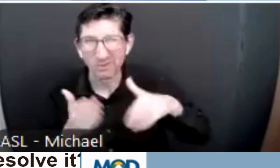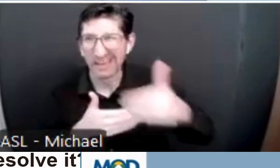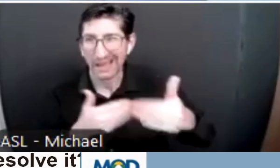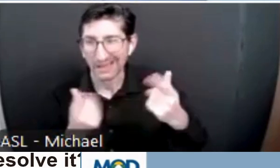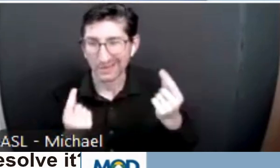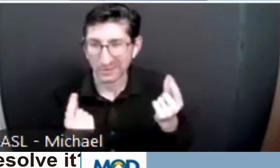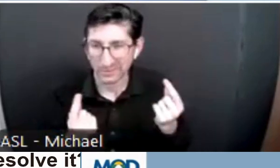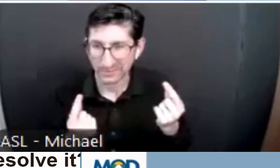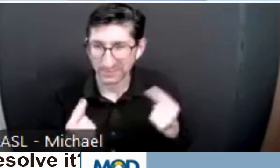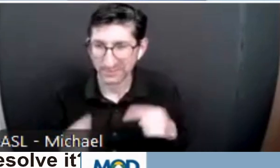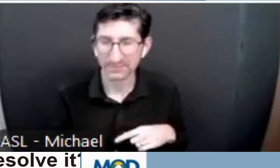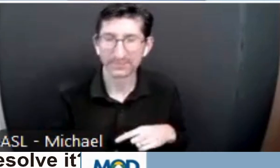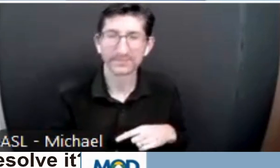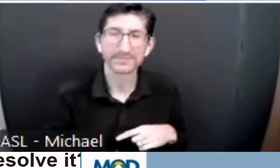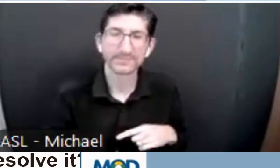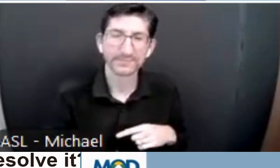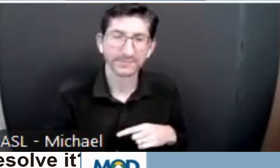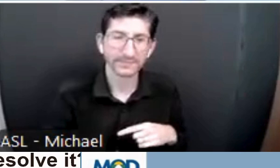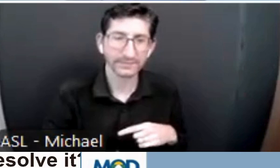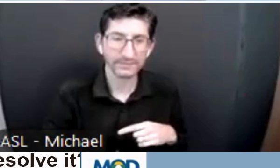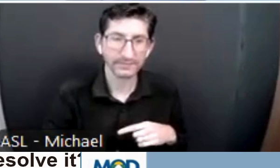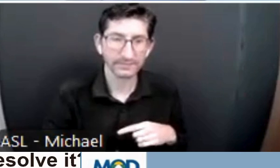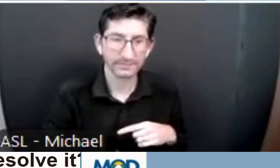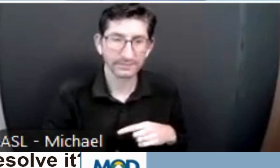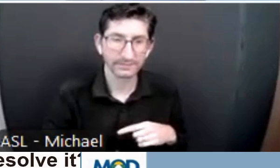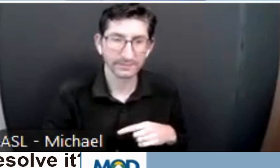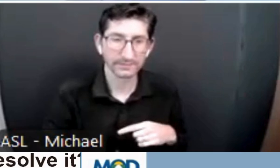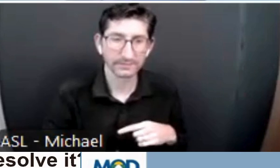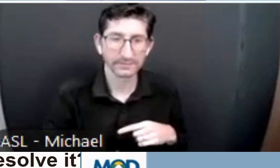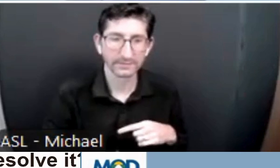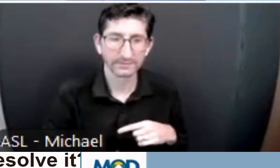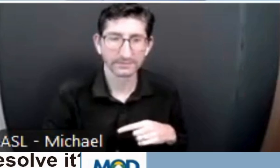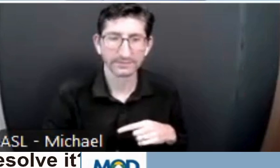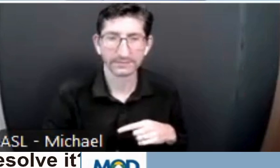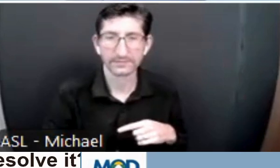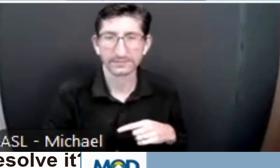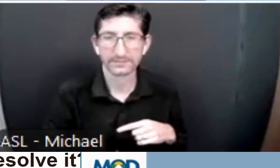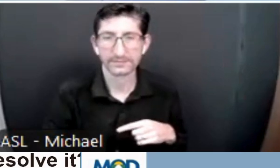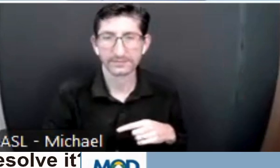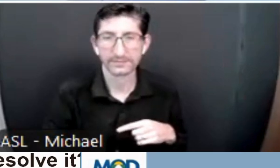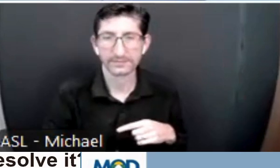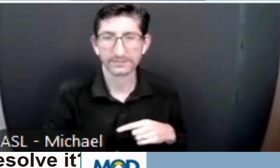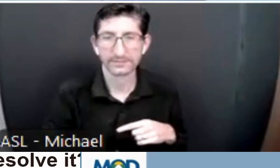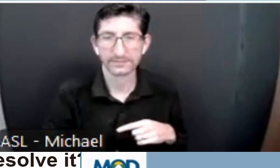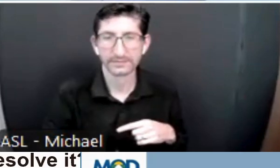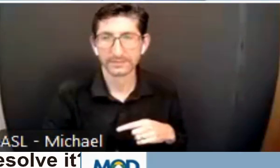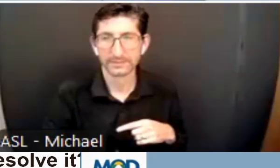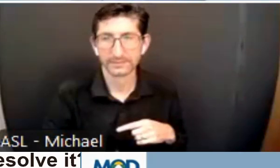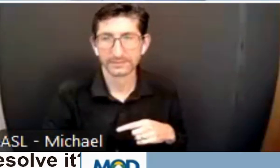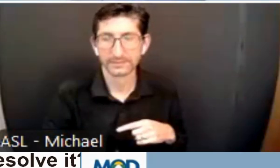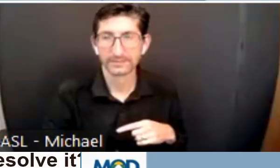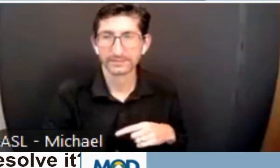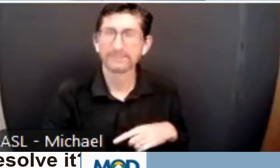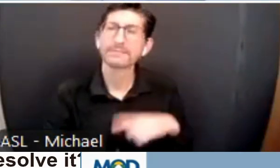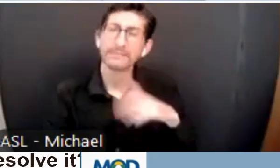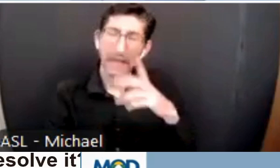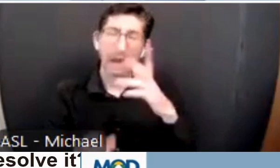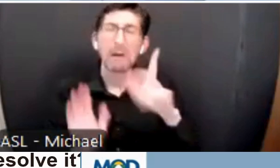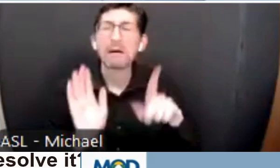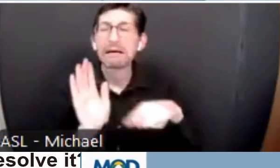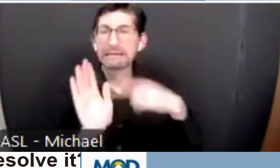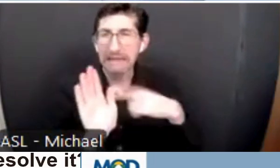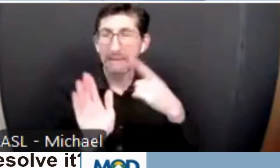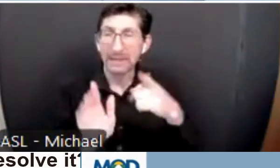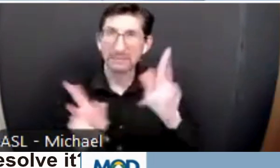Now, you might think, and you know, I saw some of the comments in the chat, you might think it would make sense to immediately file a